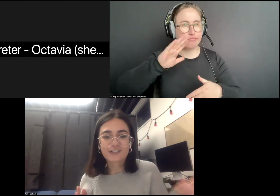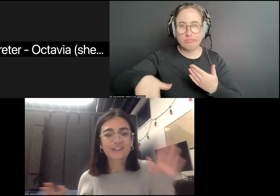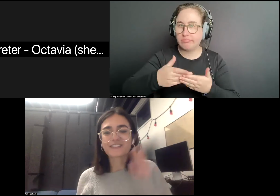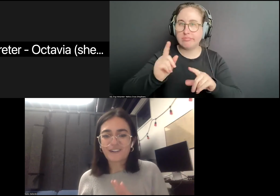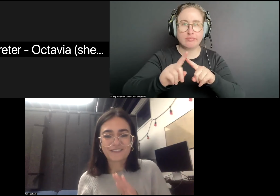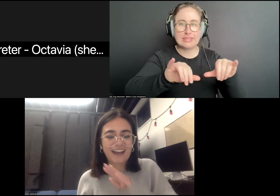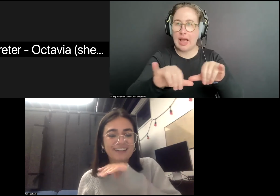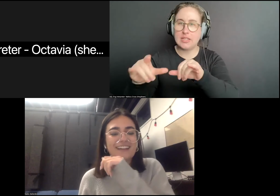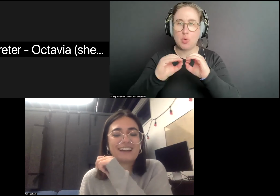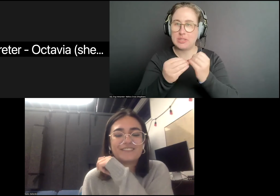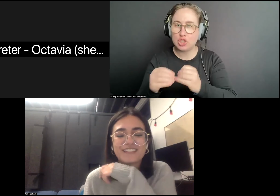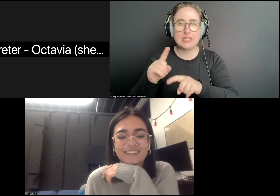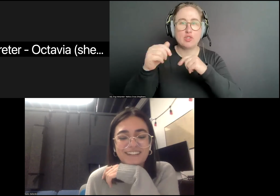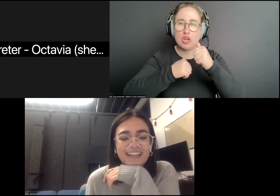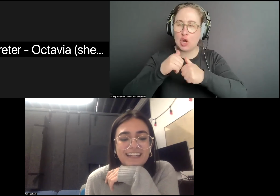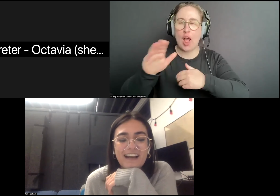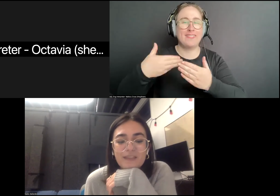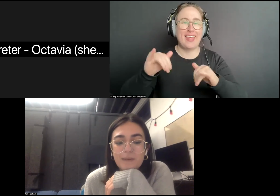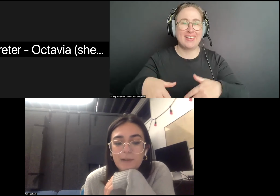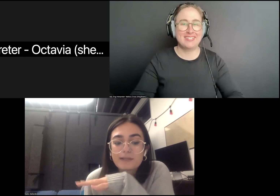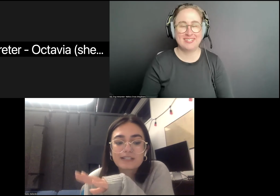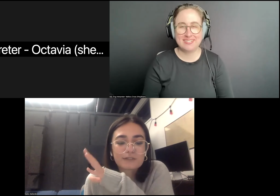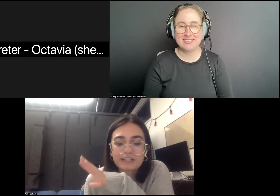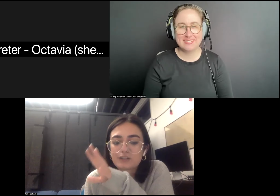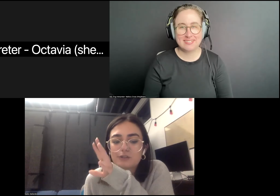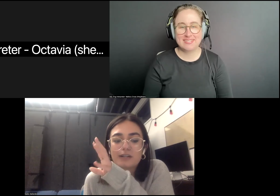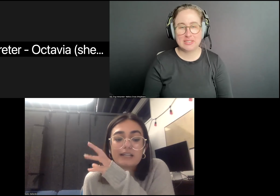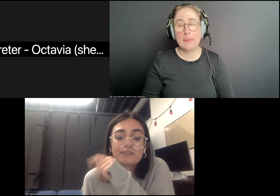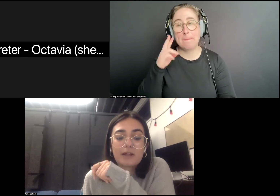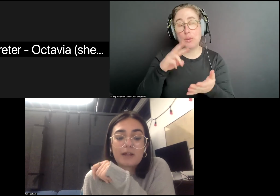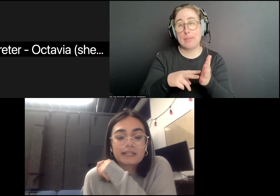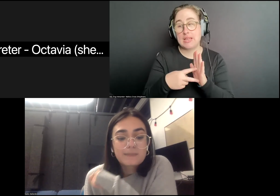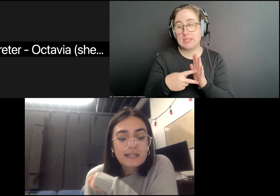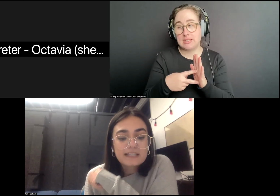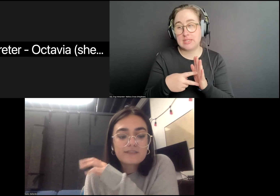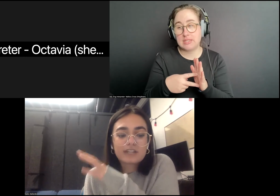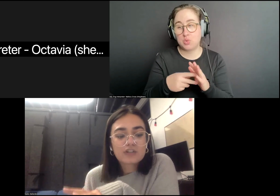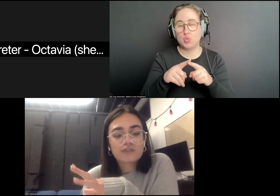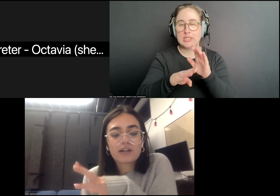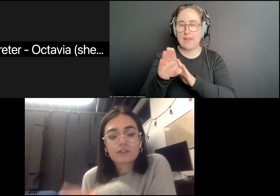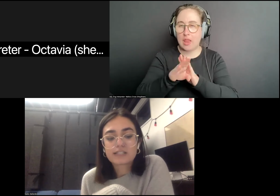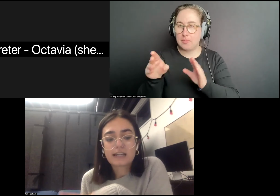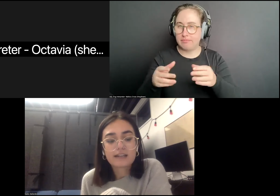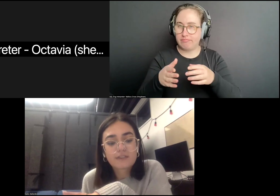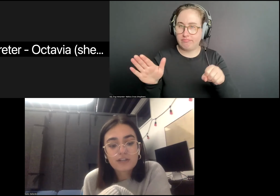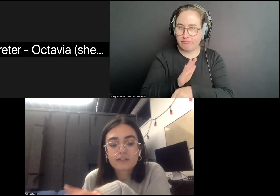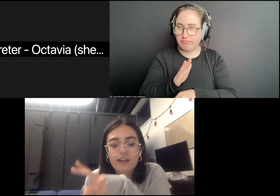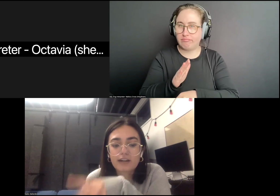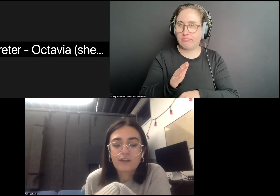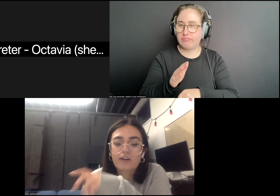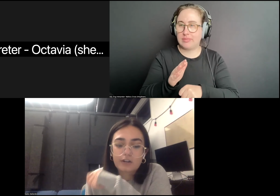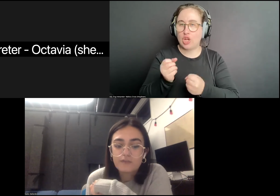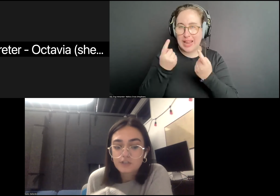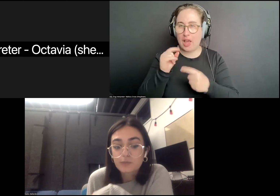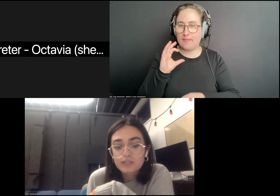and structures and all of that. So yeah, the purpose is really to develop an expansive data-driven understanding of the field